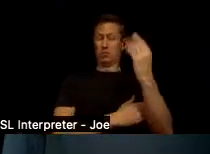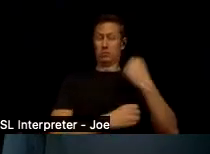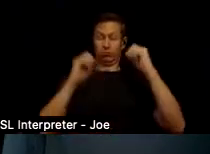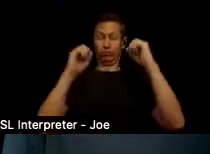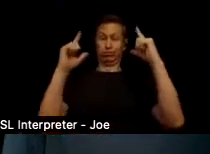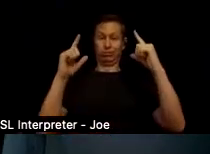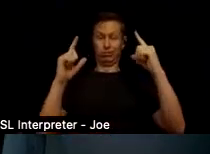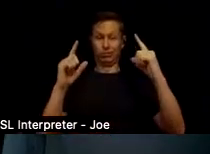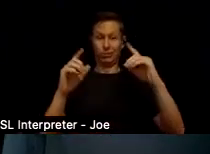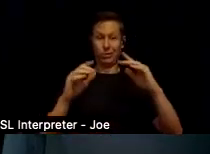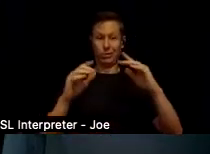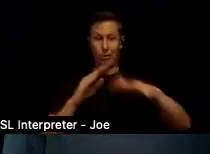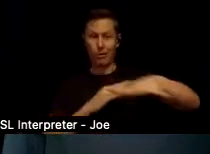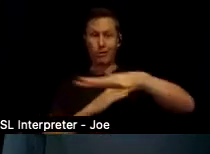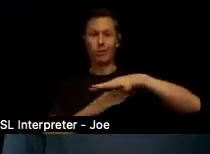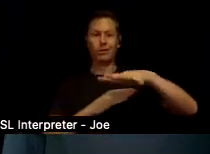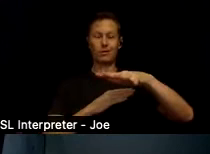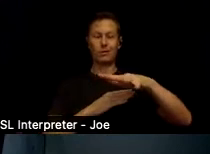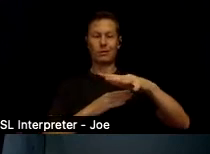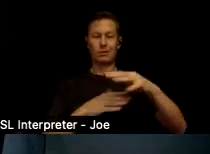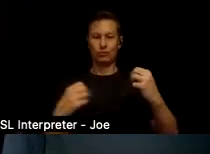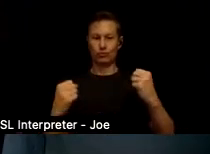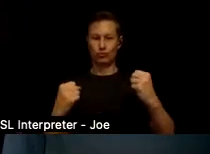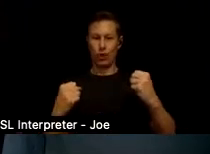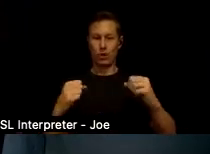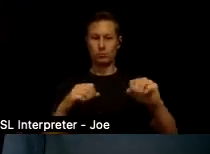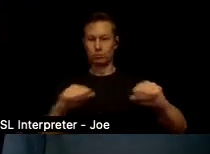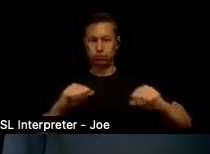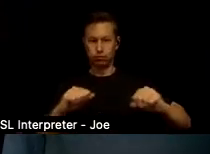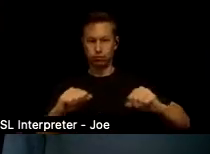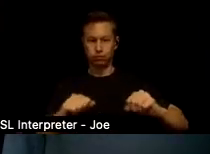rest of Southern California by very powerful shaking.